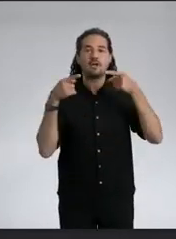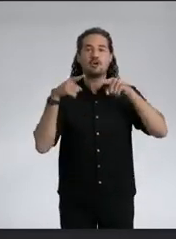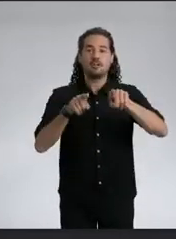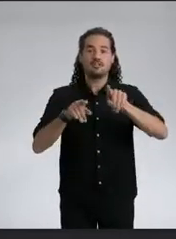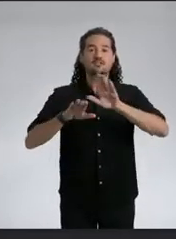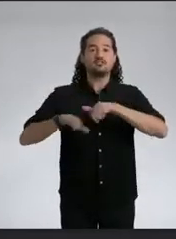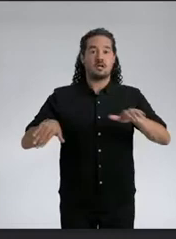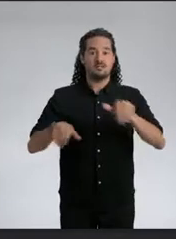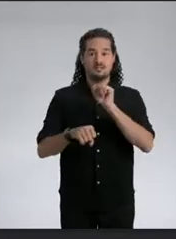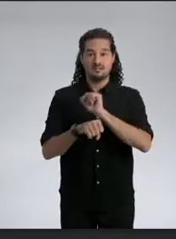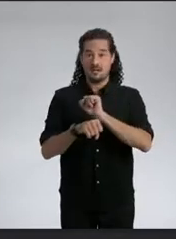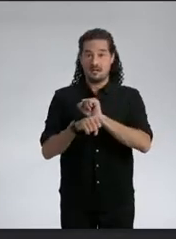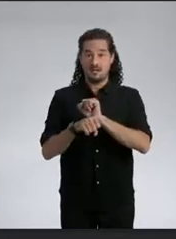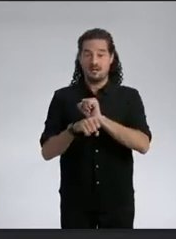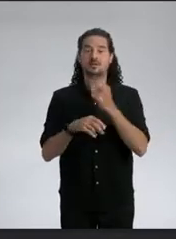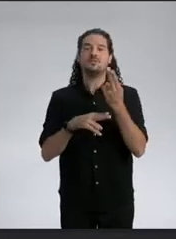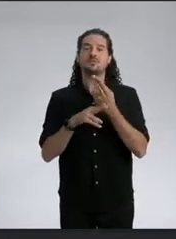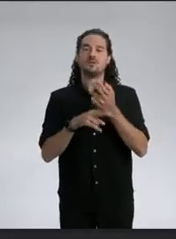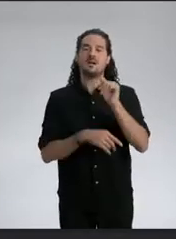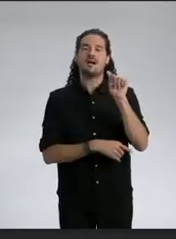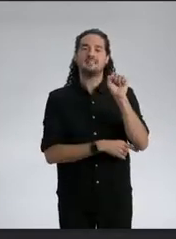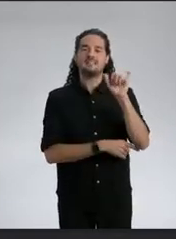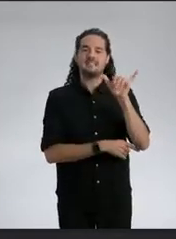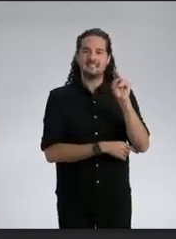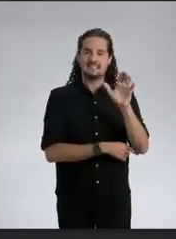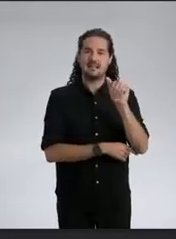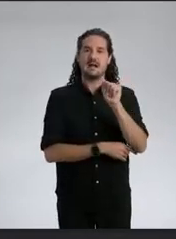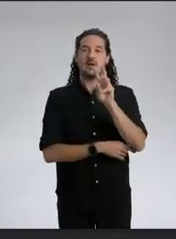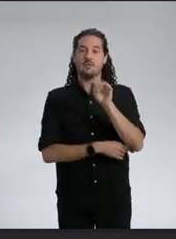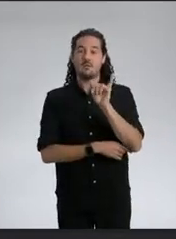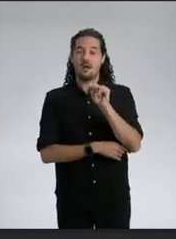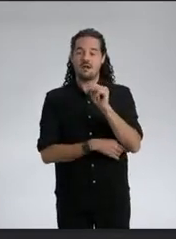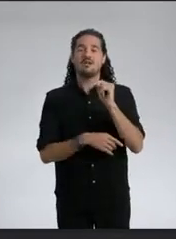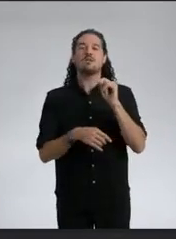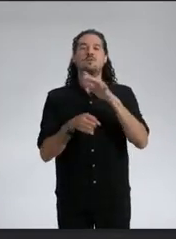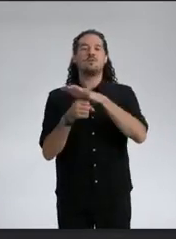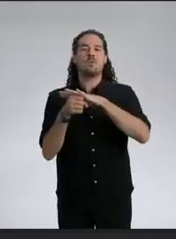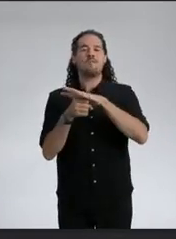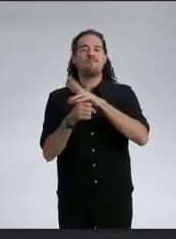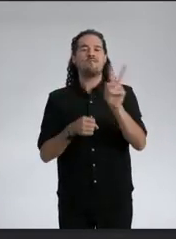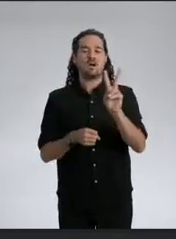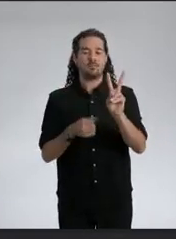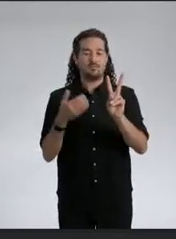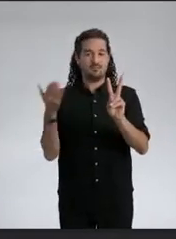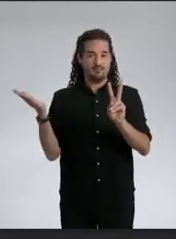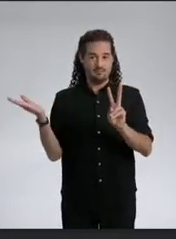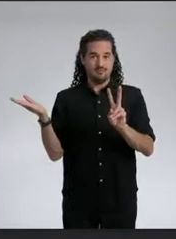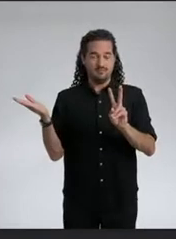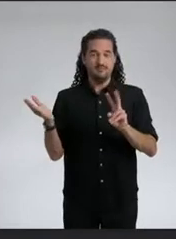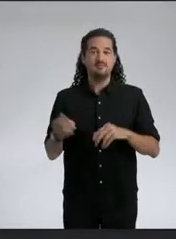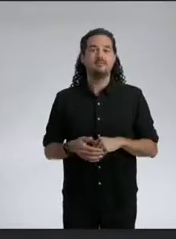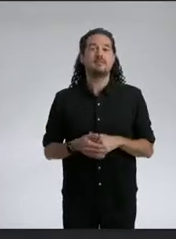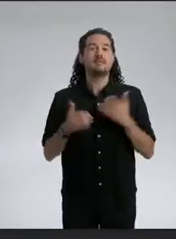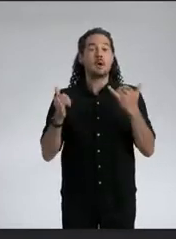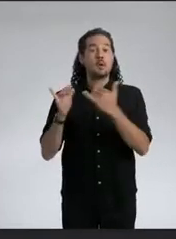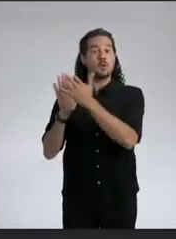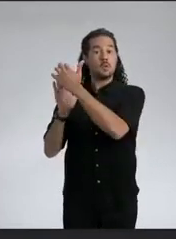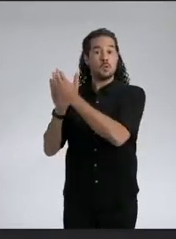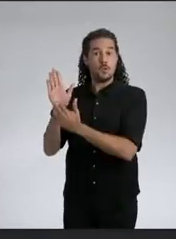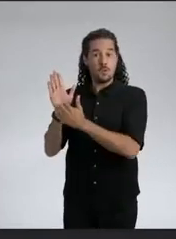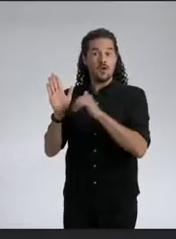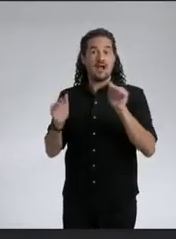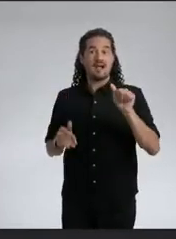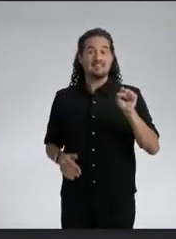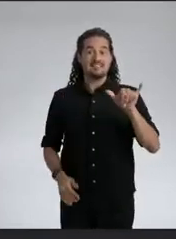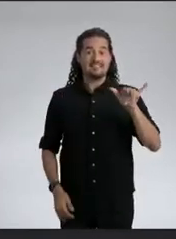async await with local variables, like this. Now, the code uses async let variables